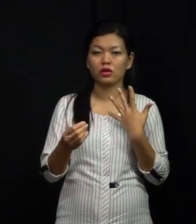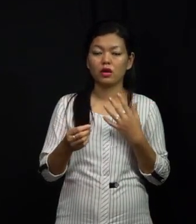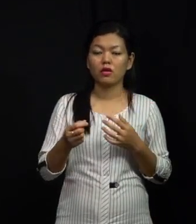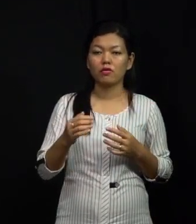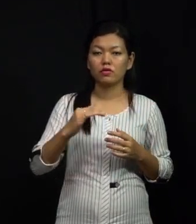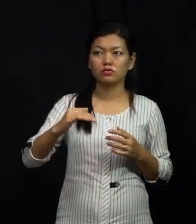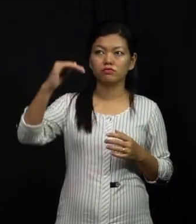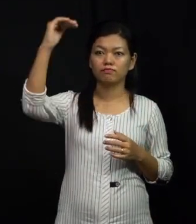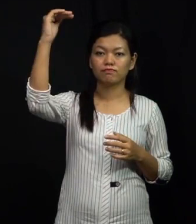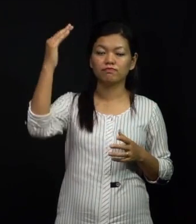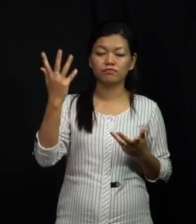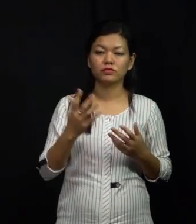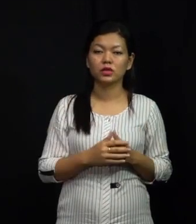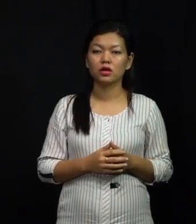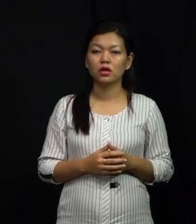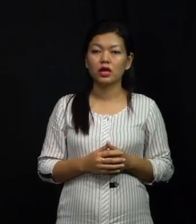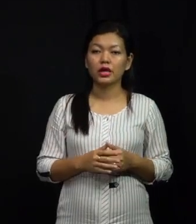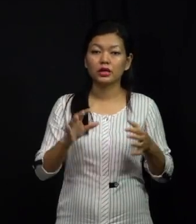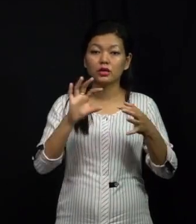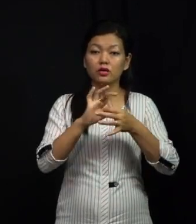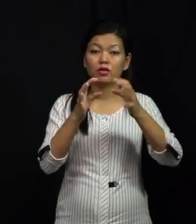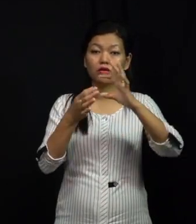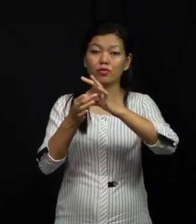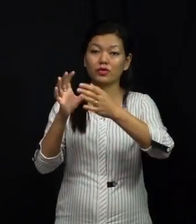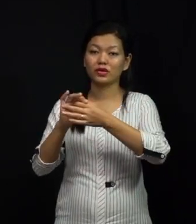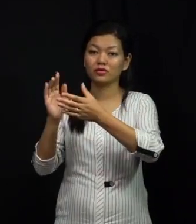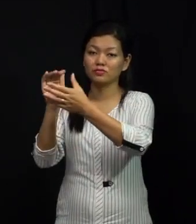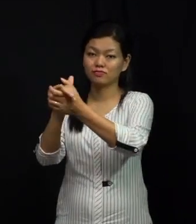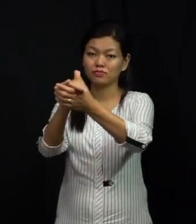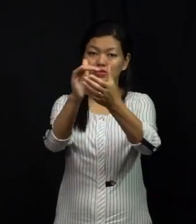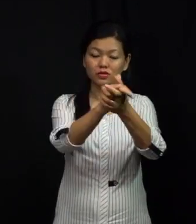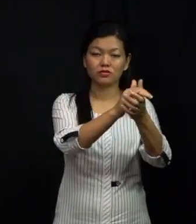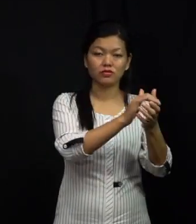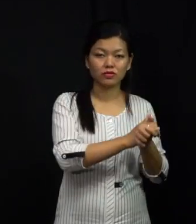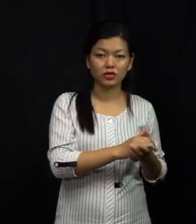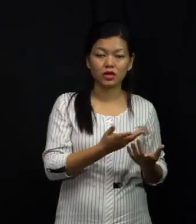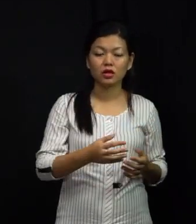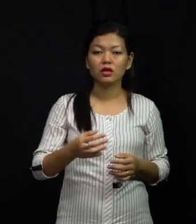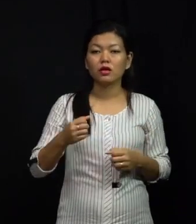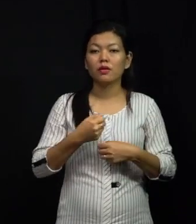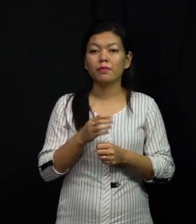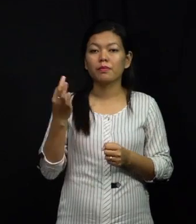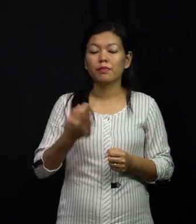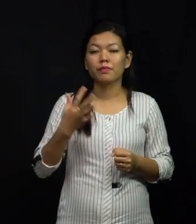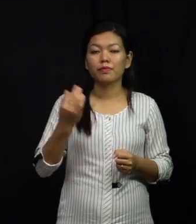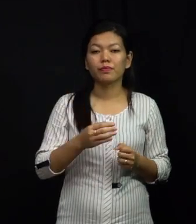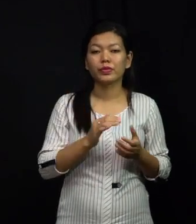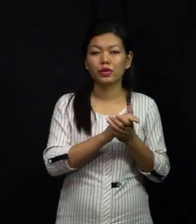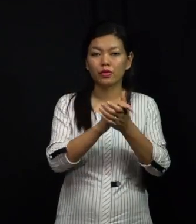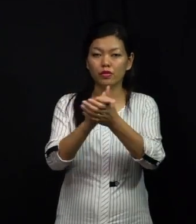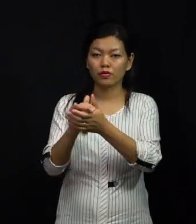cooperate with one another, and then they try to cooperate with friends also. They try to make new friends, right? And